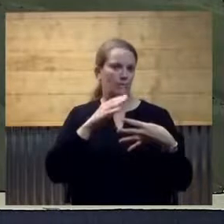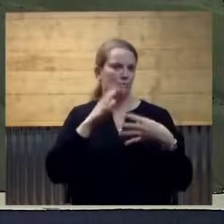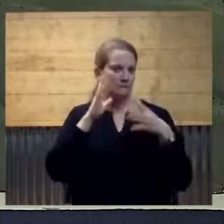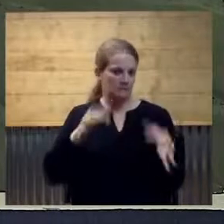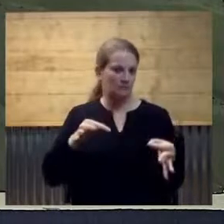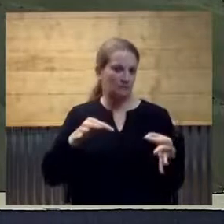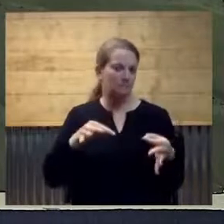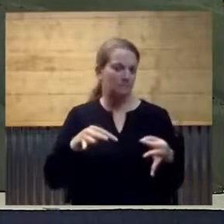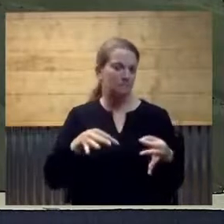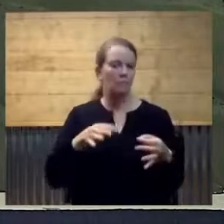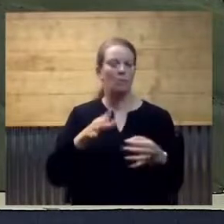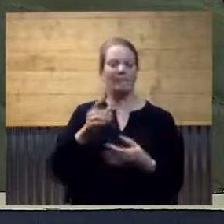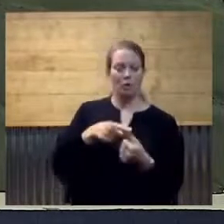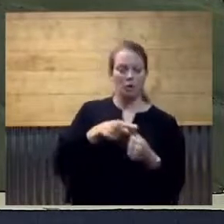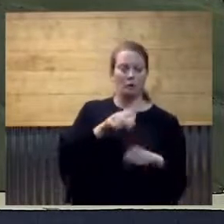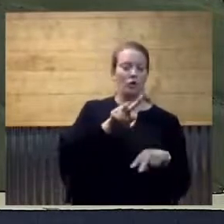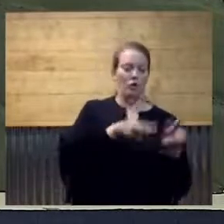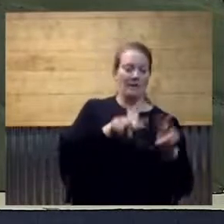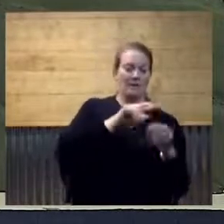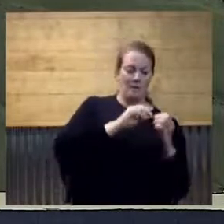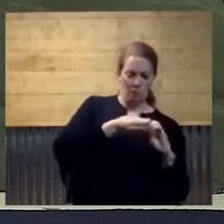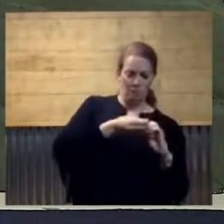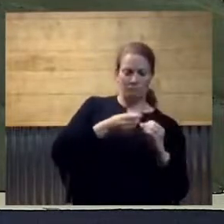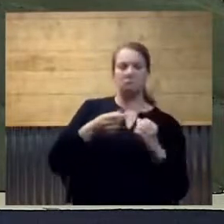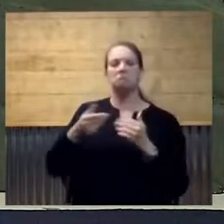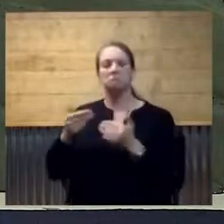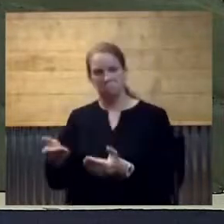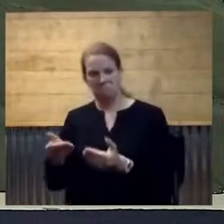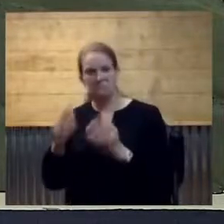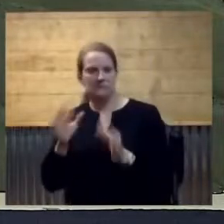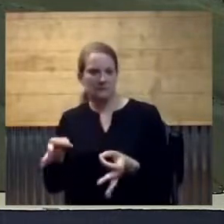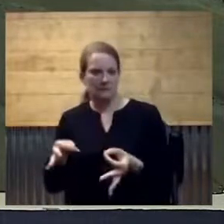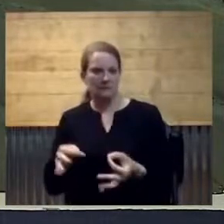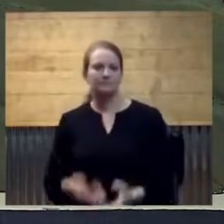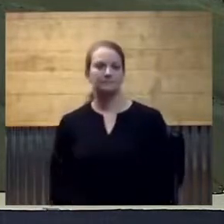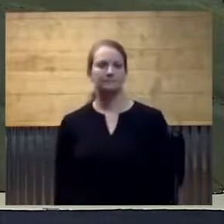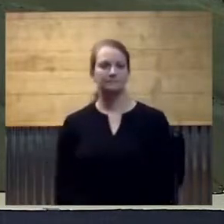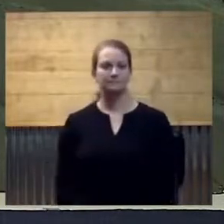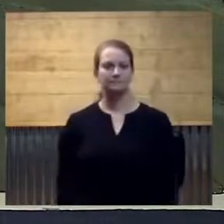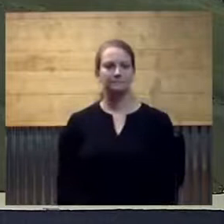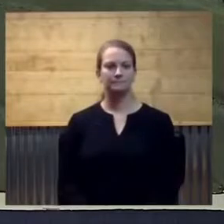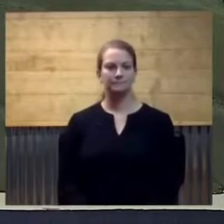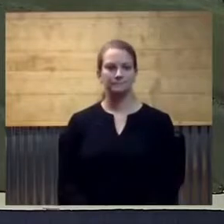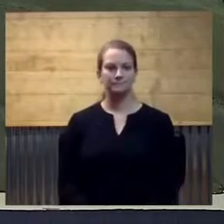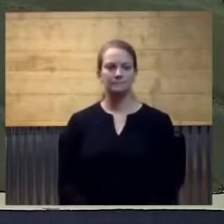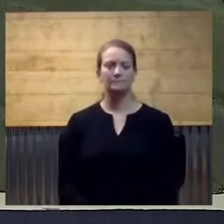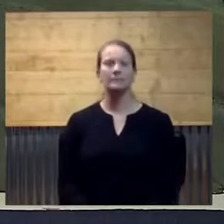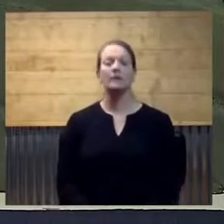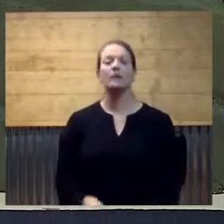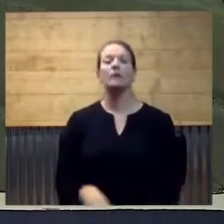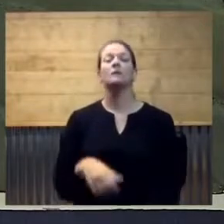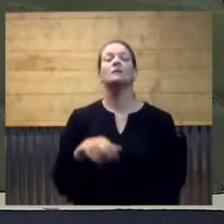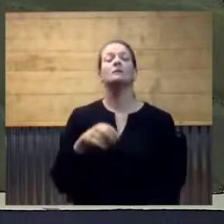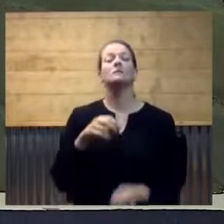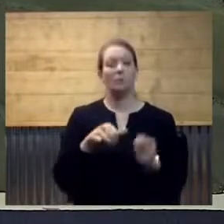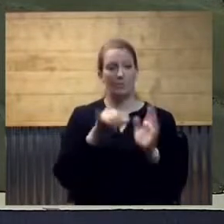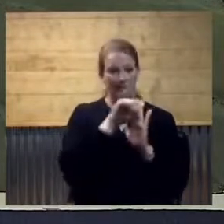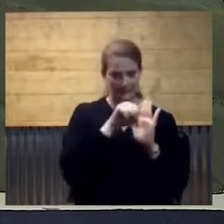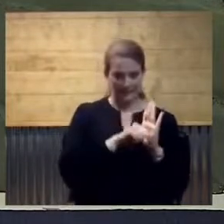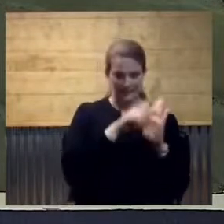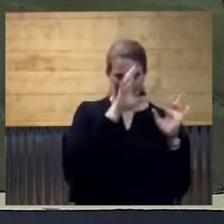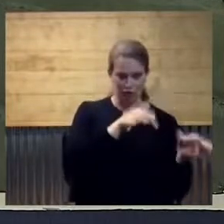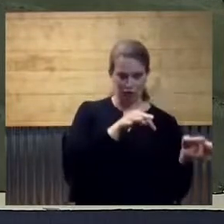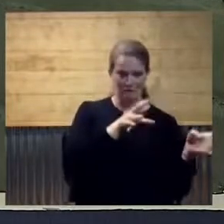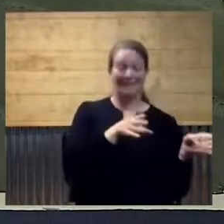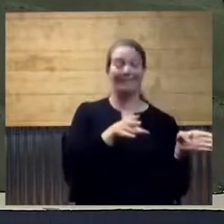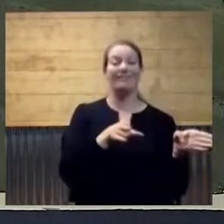numbers. And then you'll make separate decisions on the local plan and